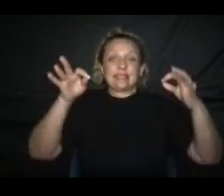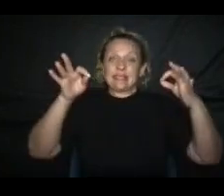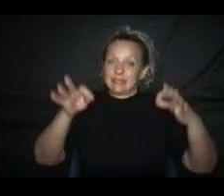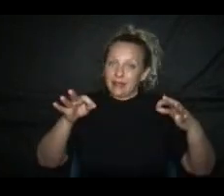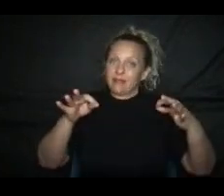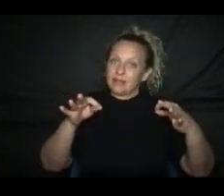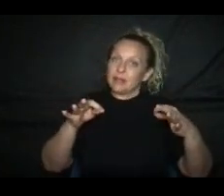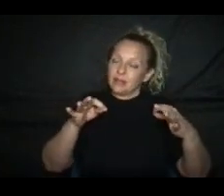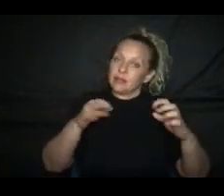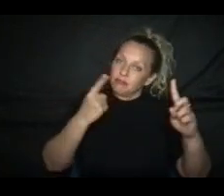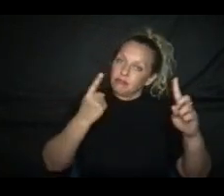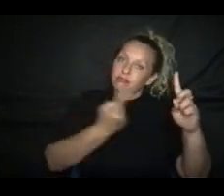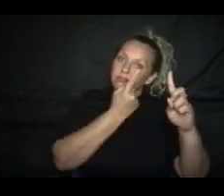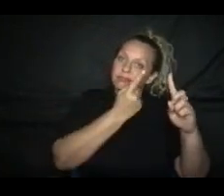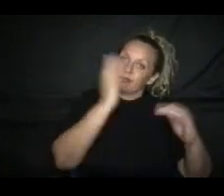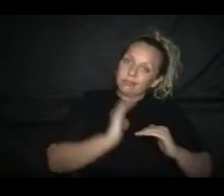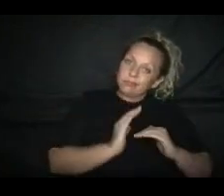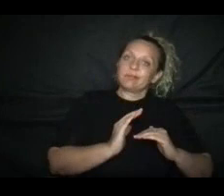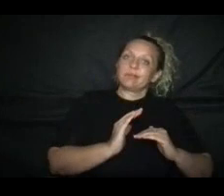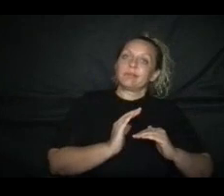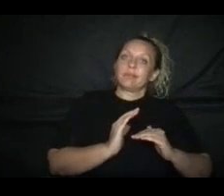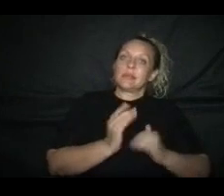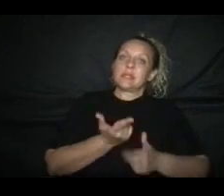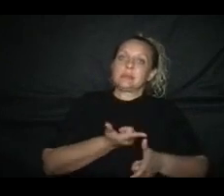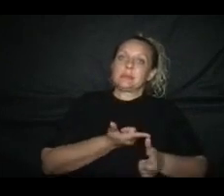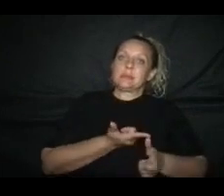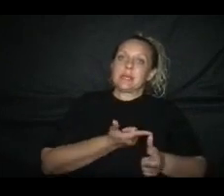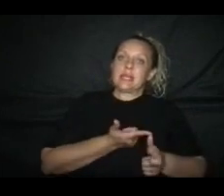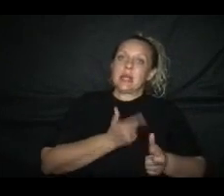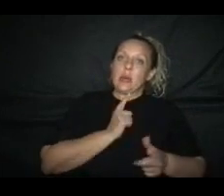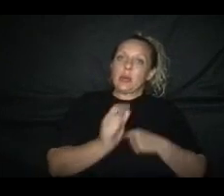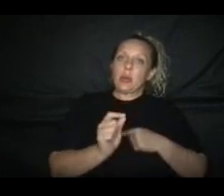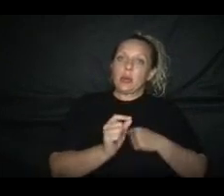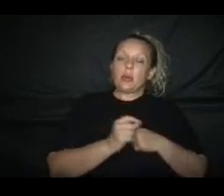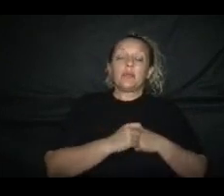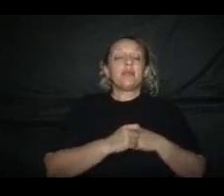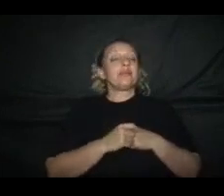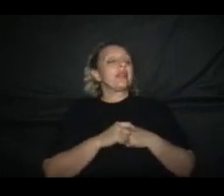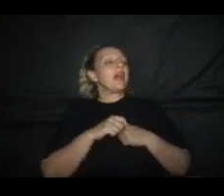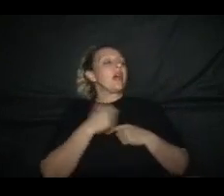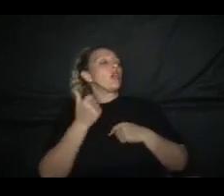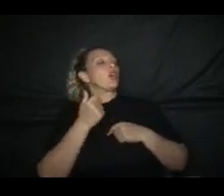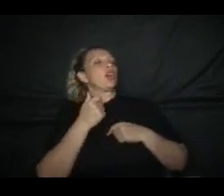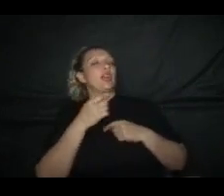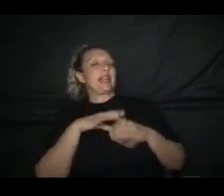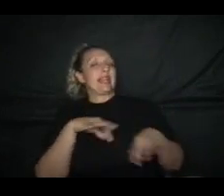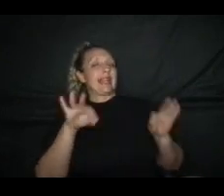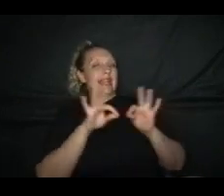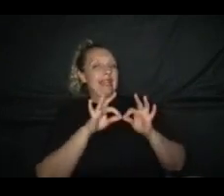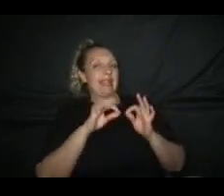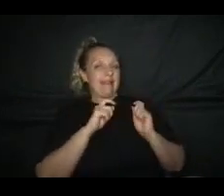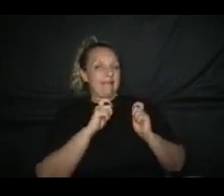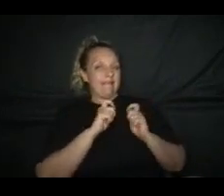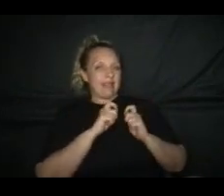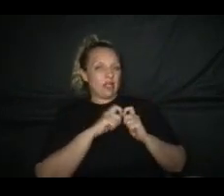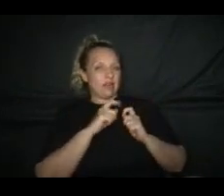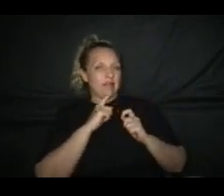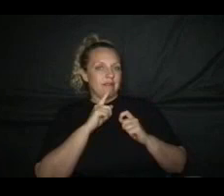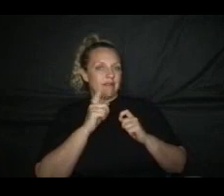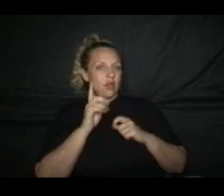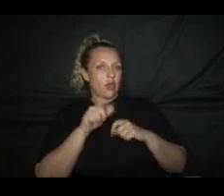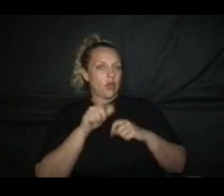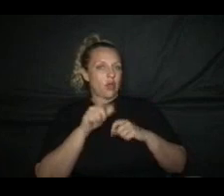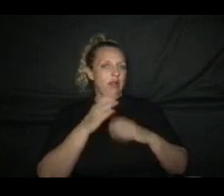towards reducing speeding. And one of the other key features of the multimodal quality of service based on speed